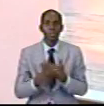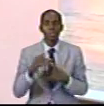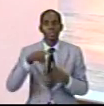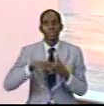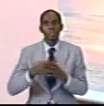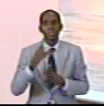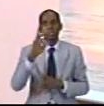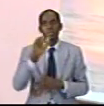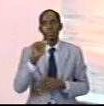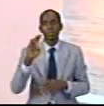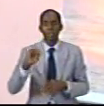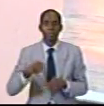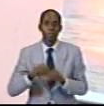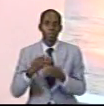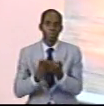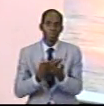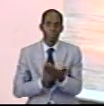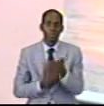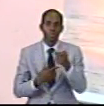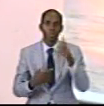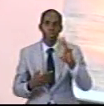7 a.m. in the morning,